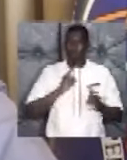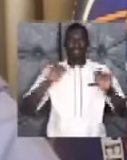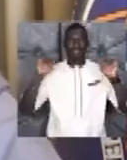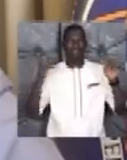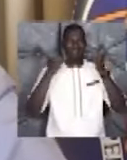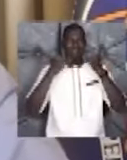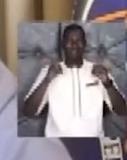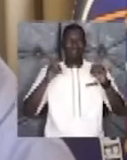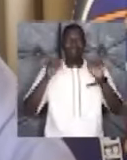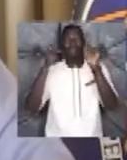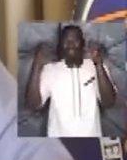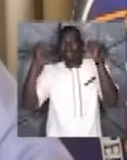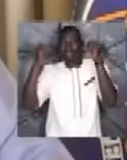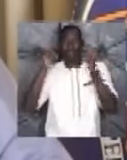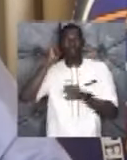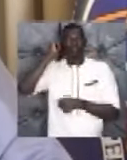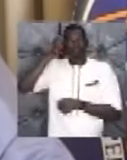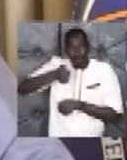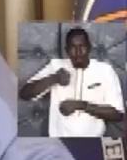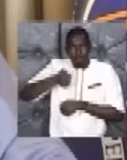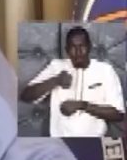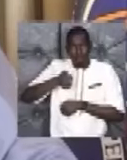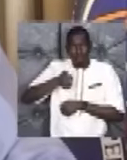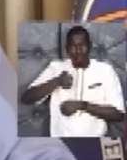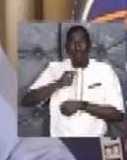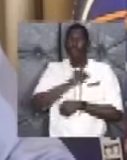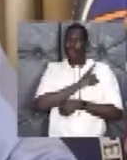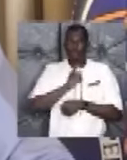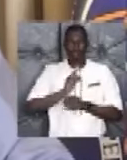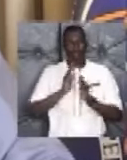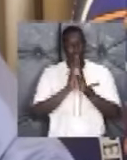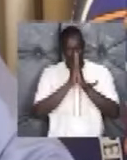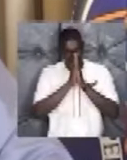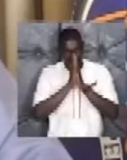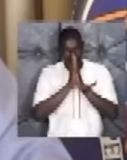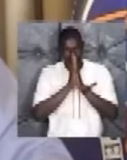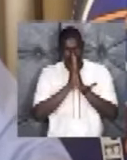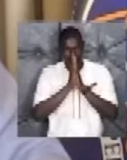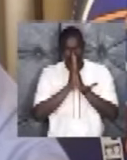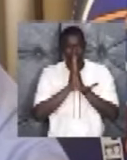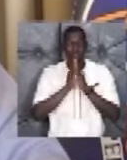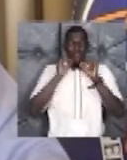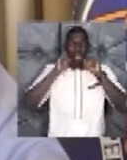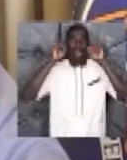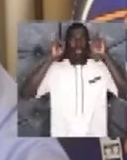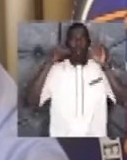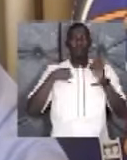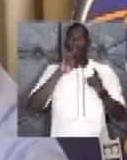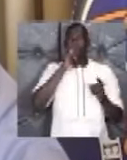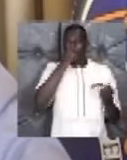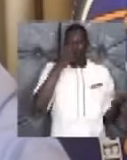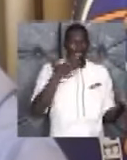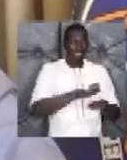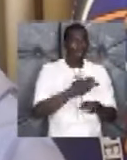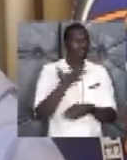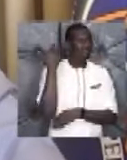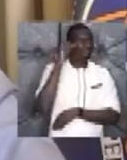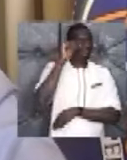As we celebrate Christmas tomorrow, let us pray for the lives we lost over the year.